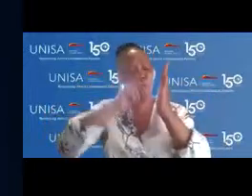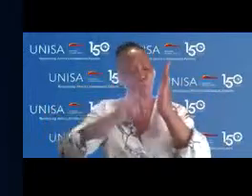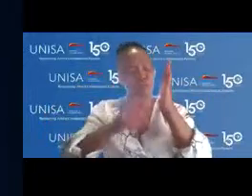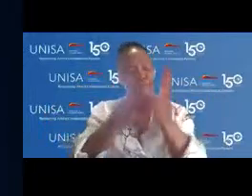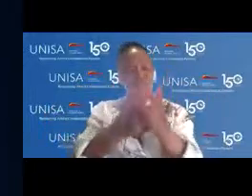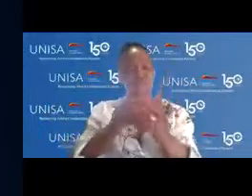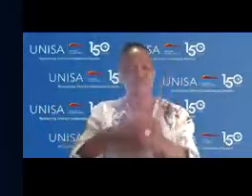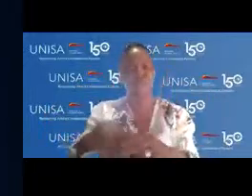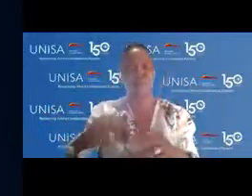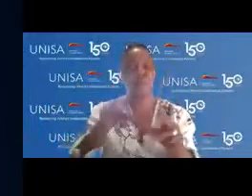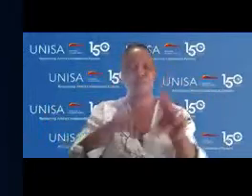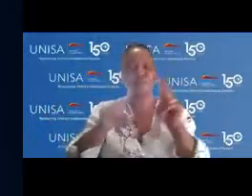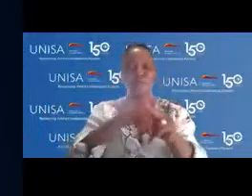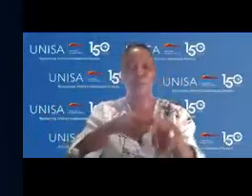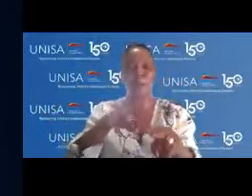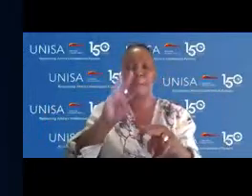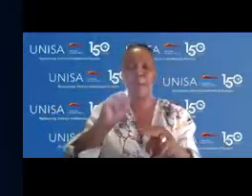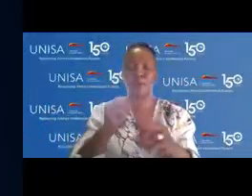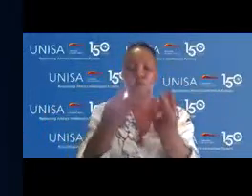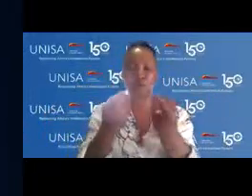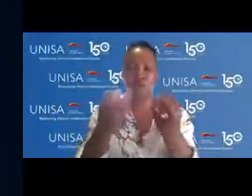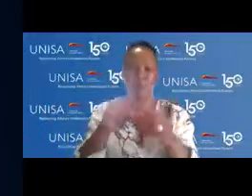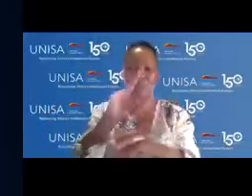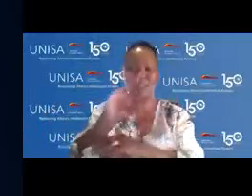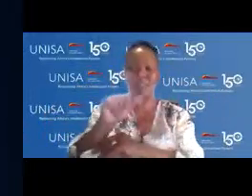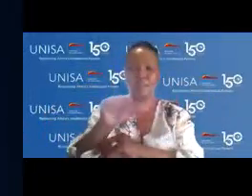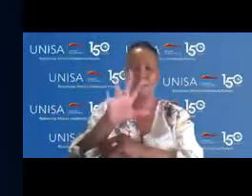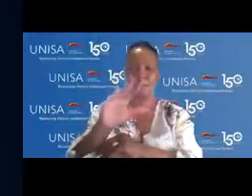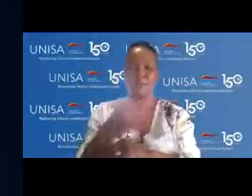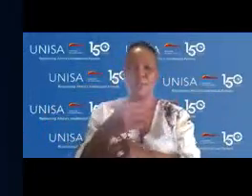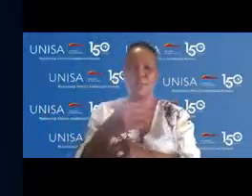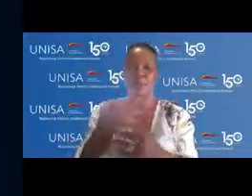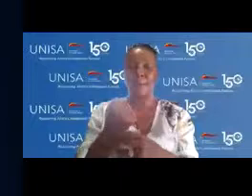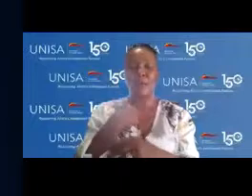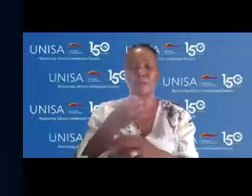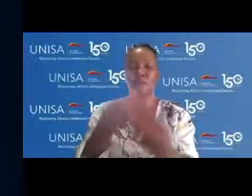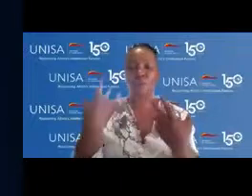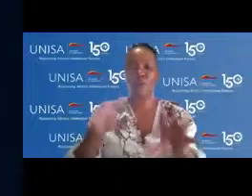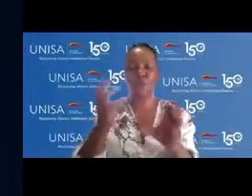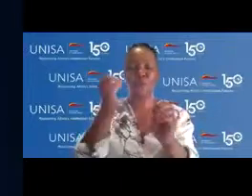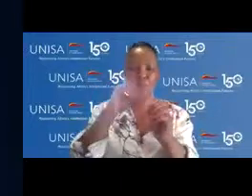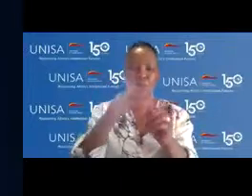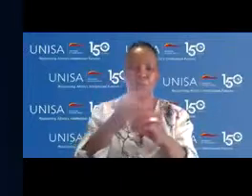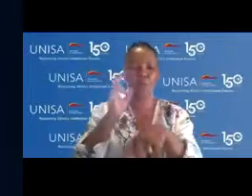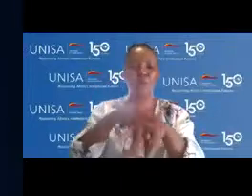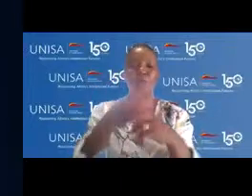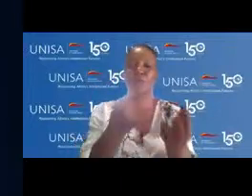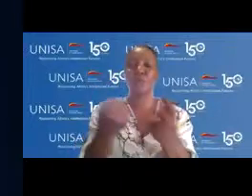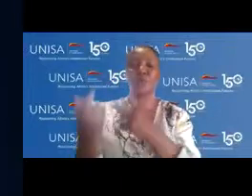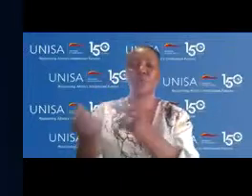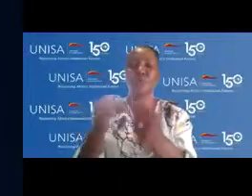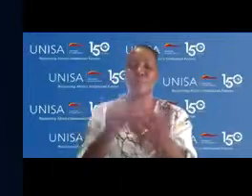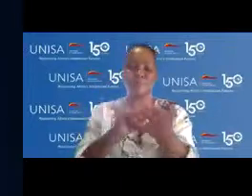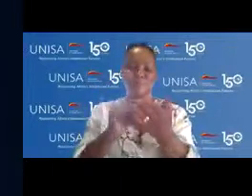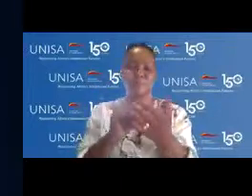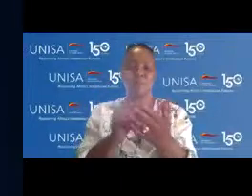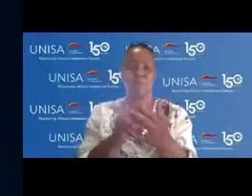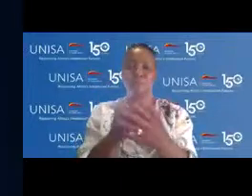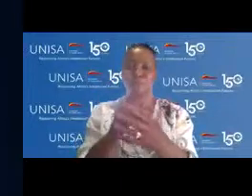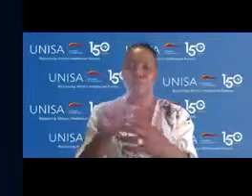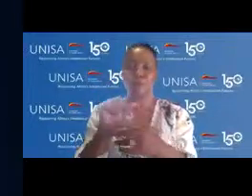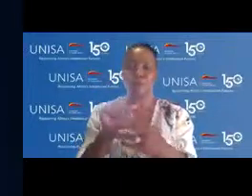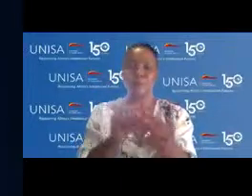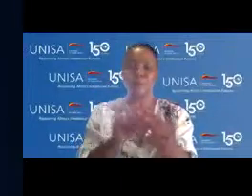365 Office. Now, I've got mine already installed, and what you need to do is to make sure that you sign in with